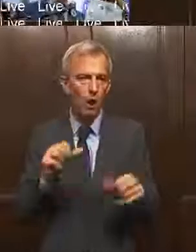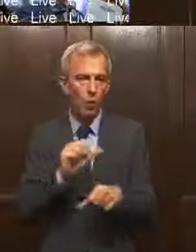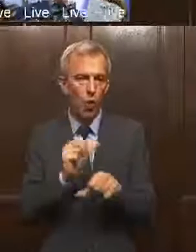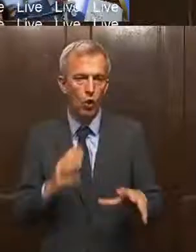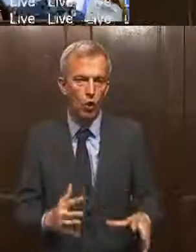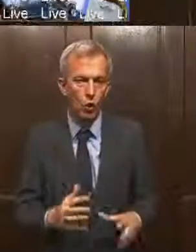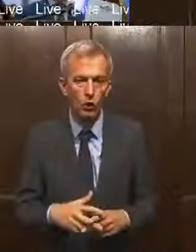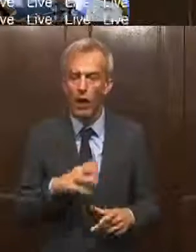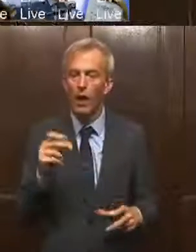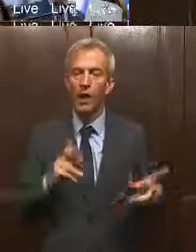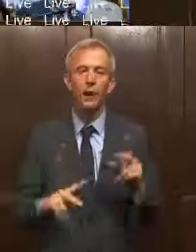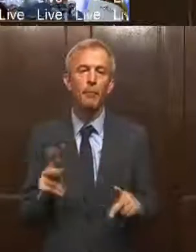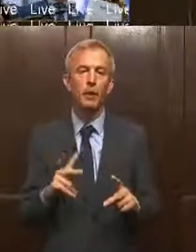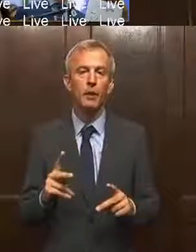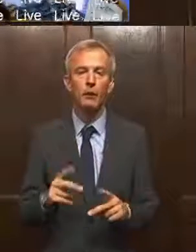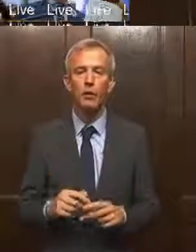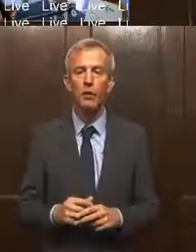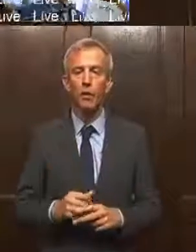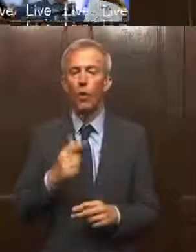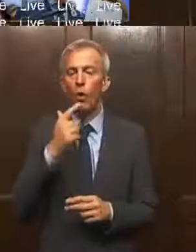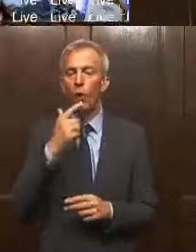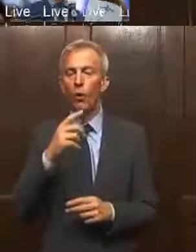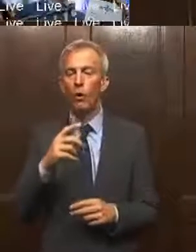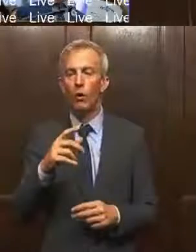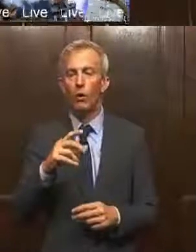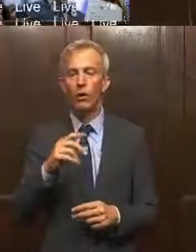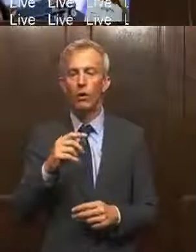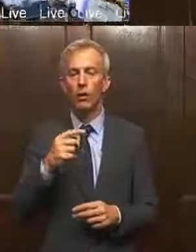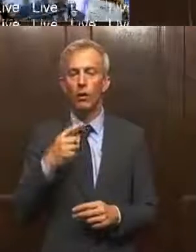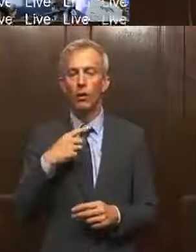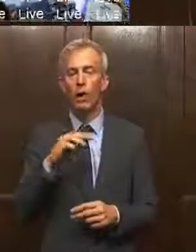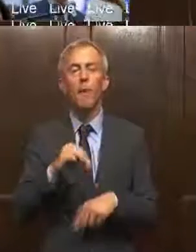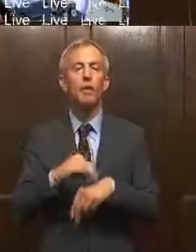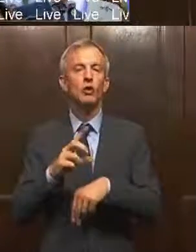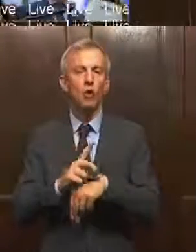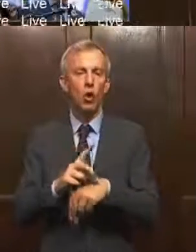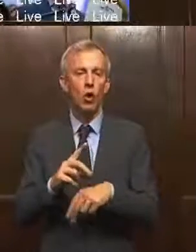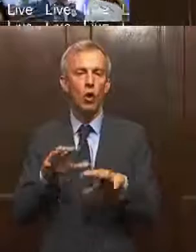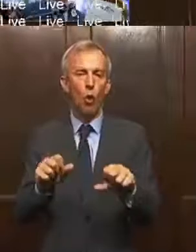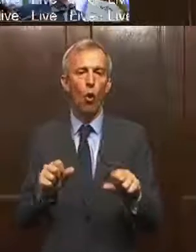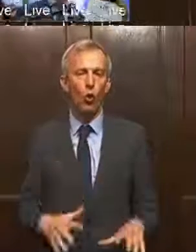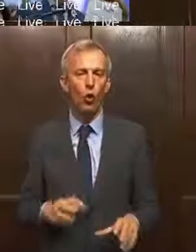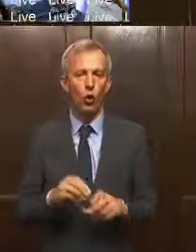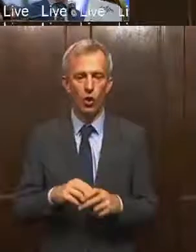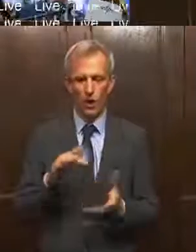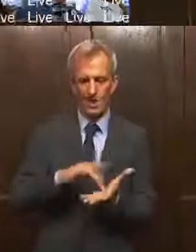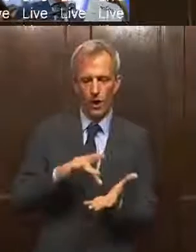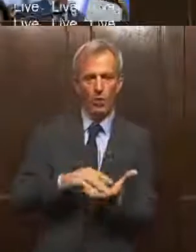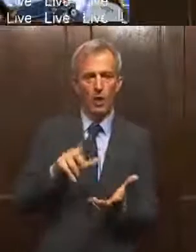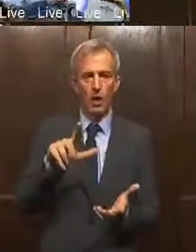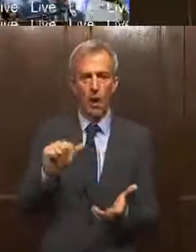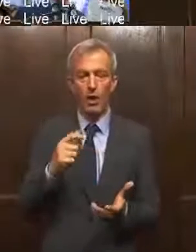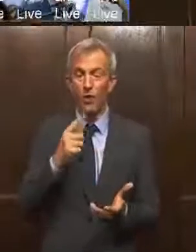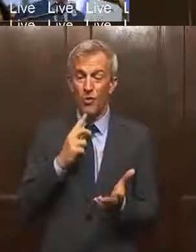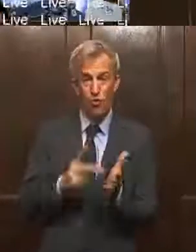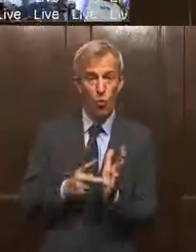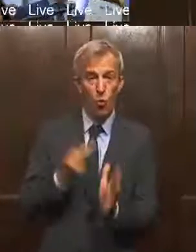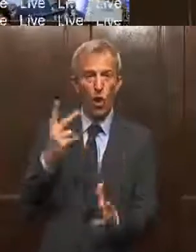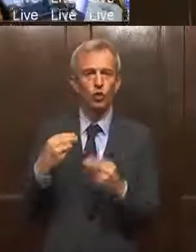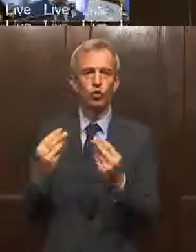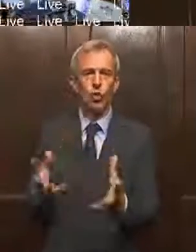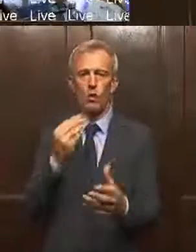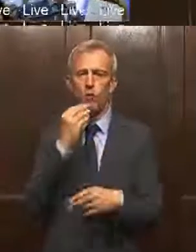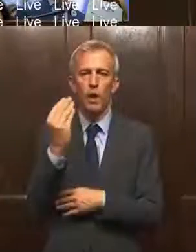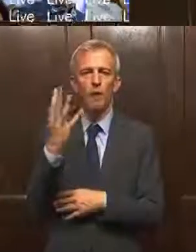people like Veronica Sanchez Soto, who is a McDonald's franchise owner in downtown LA, who has twice donated breakfast for the